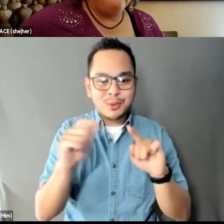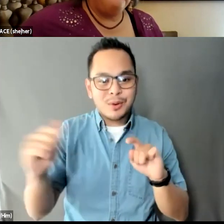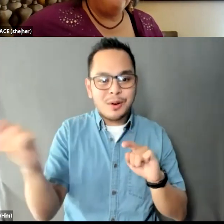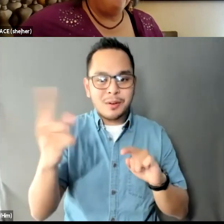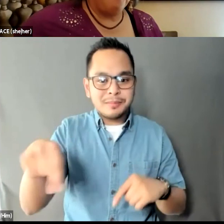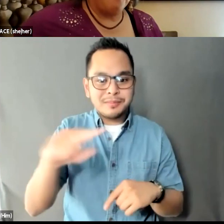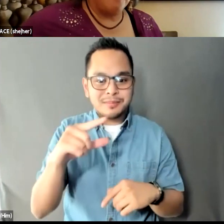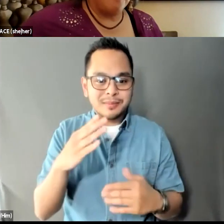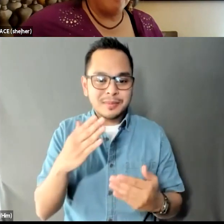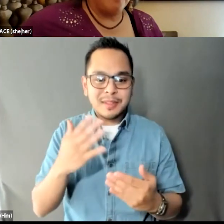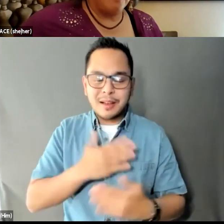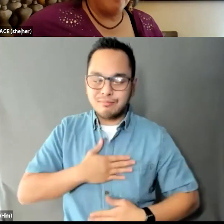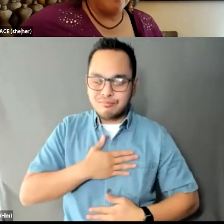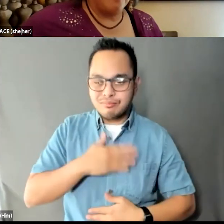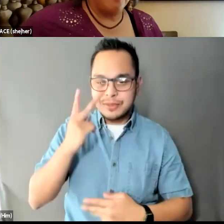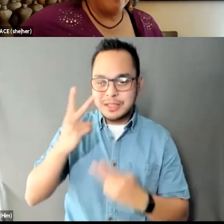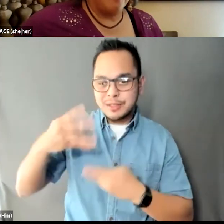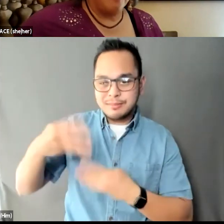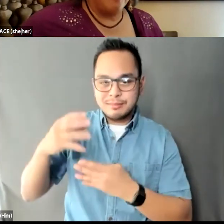joy pour in the chat box.